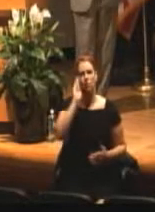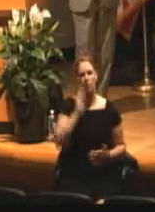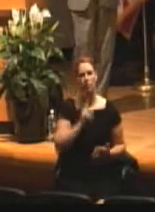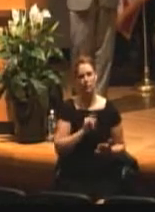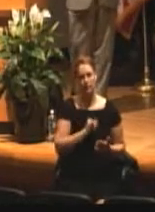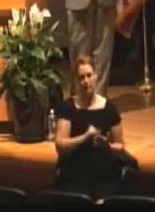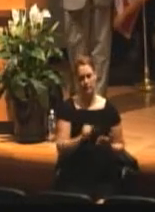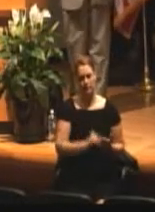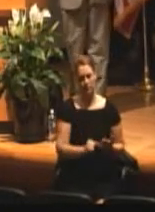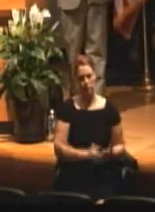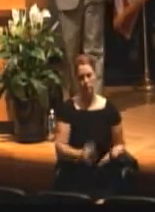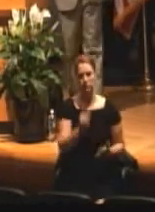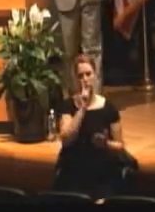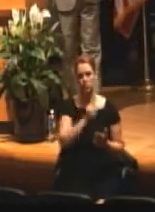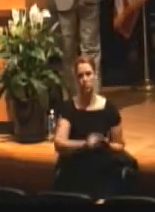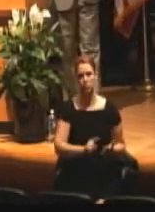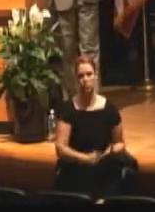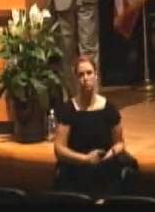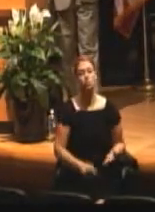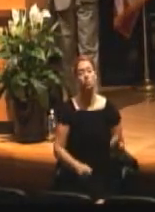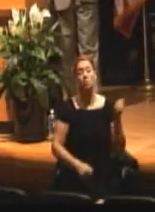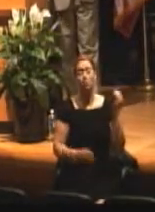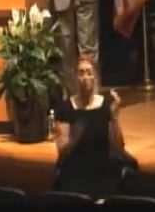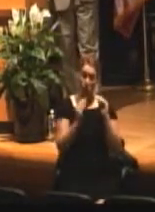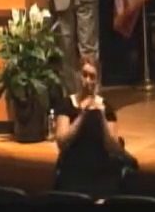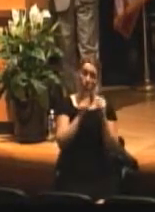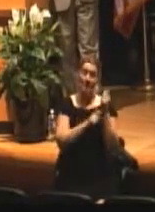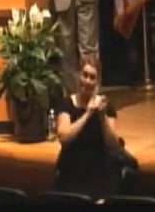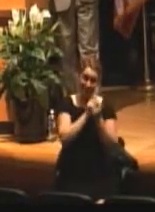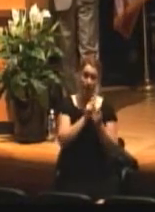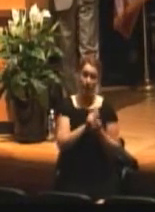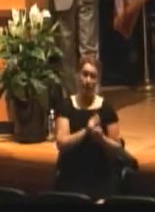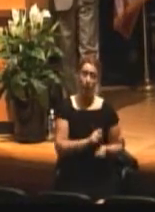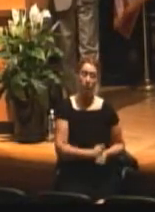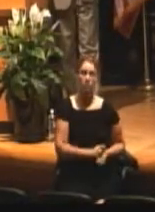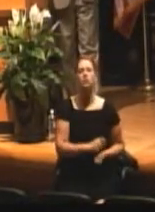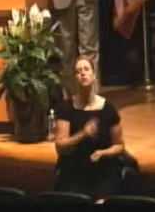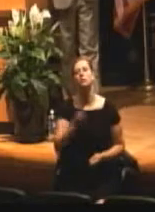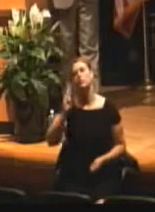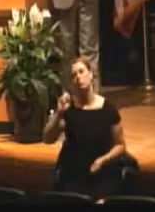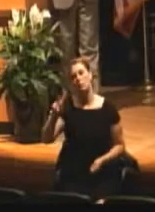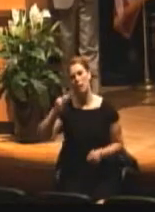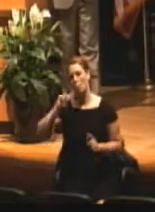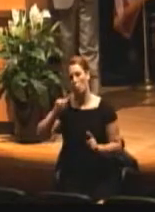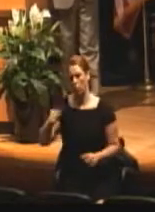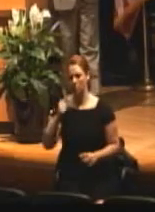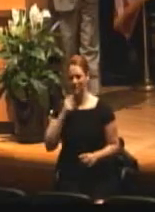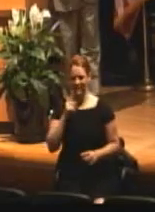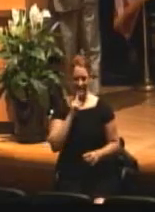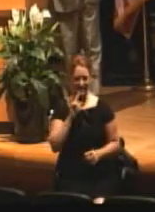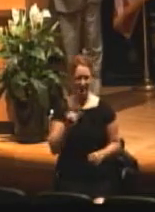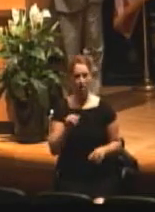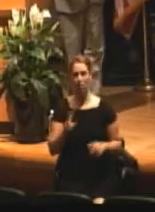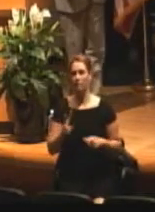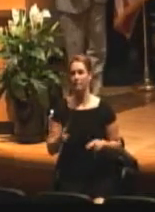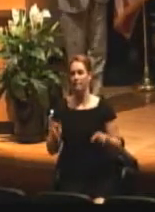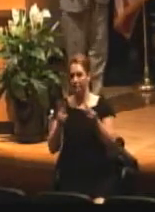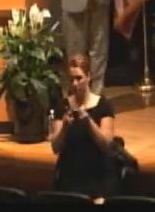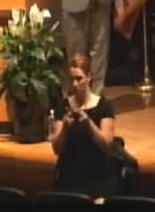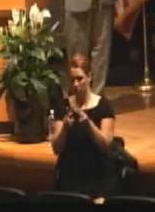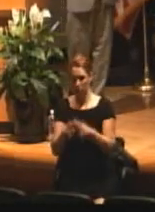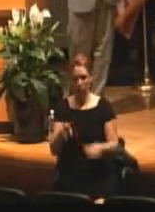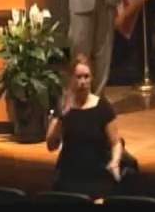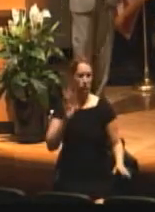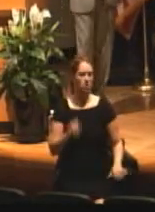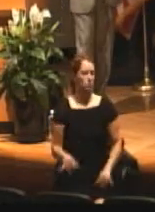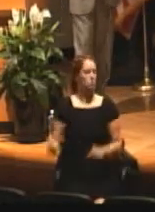much more detailed as far as the interior of the house than the appraisal that the bank. The bank orders it and just says, is the value based on the houses next